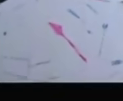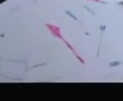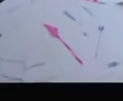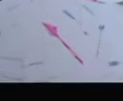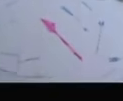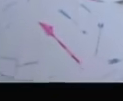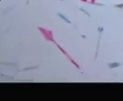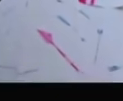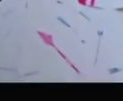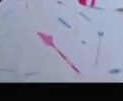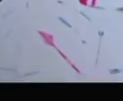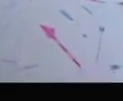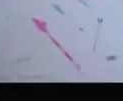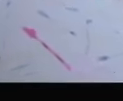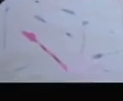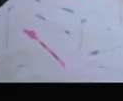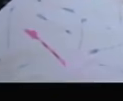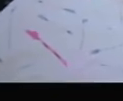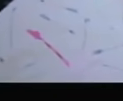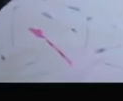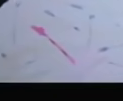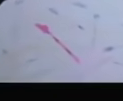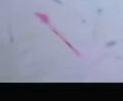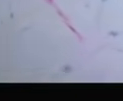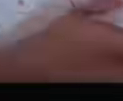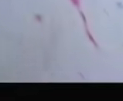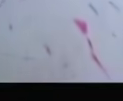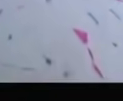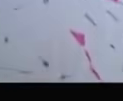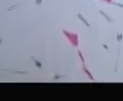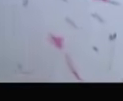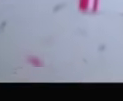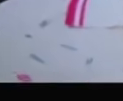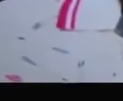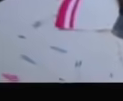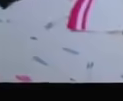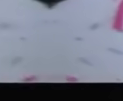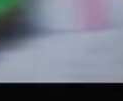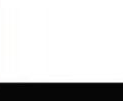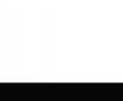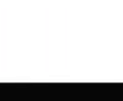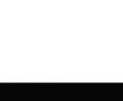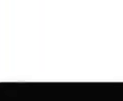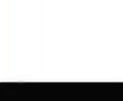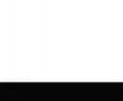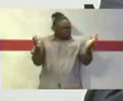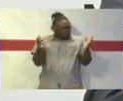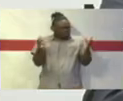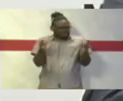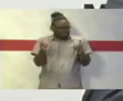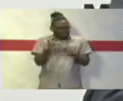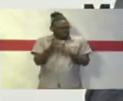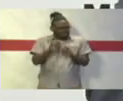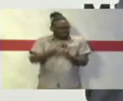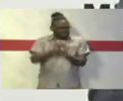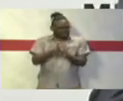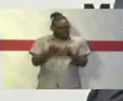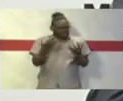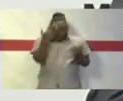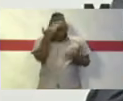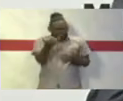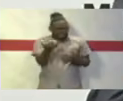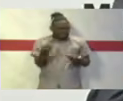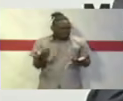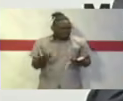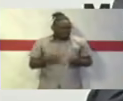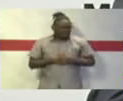Because with the vaccine, you could still get the COVID, and without the vaccine, you could still get the COVID. So yes, so